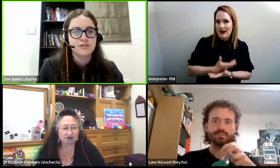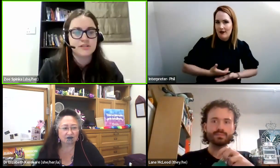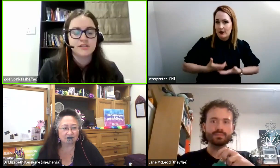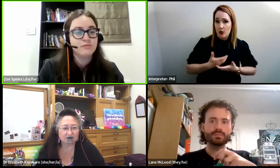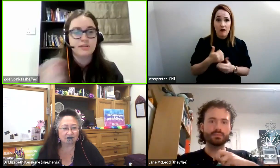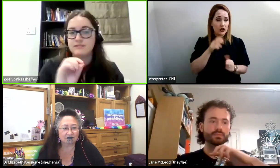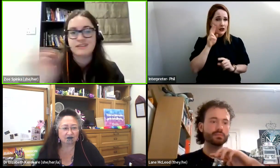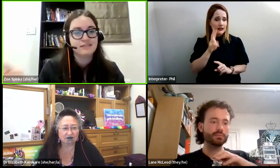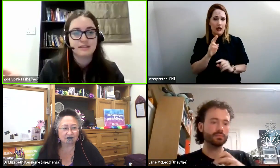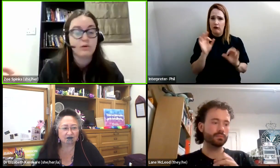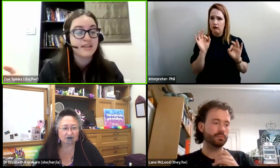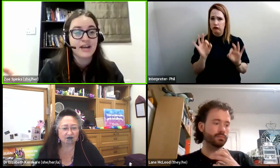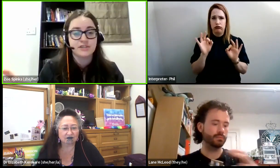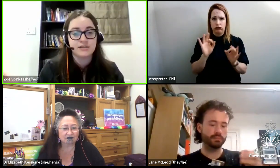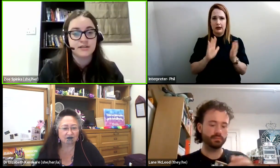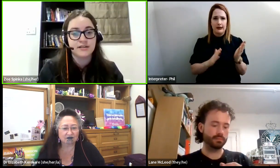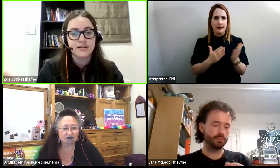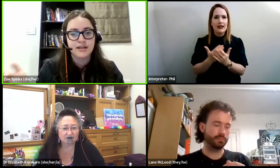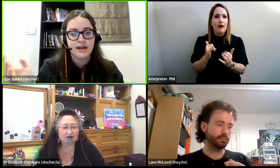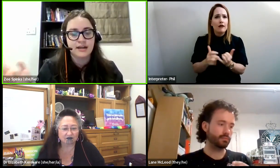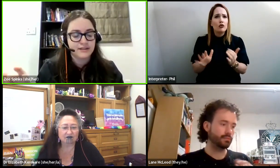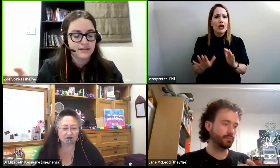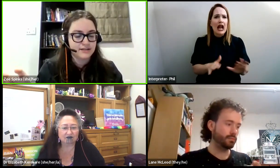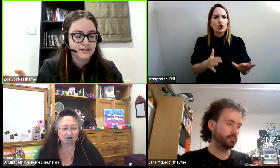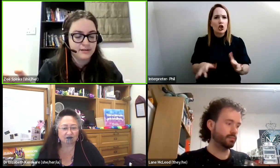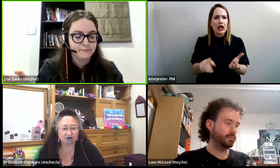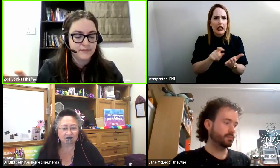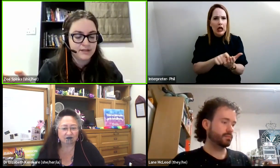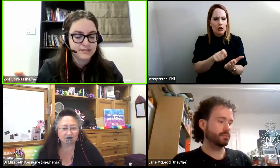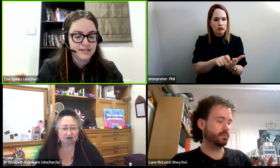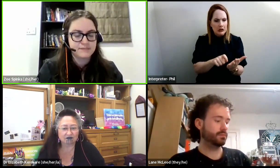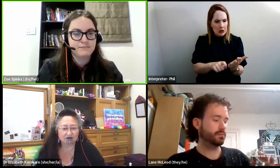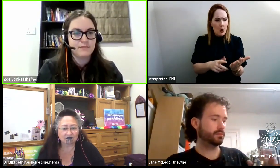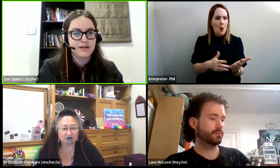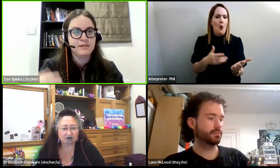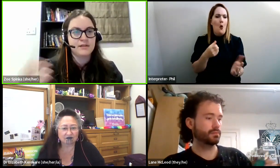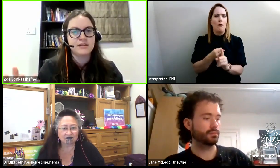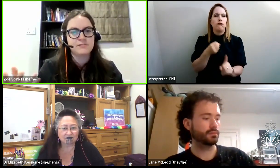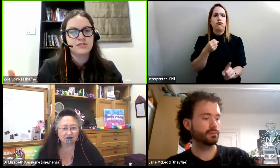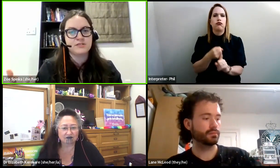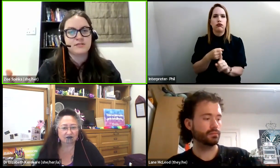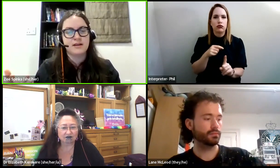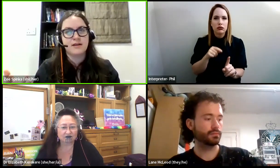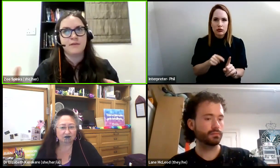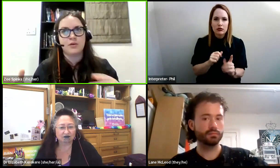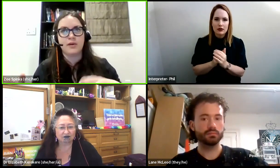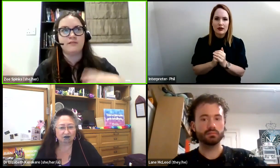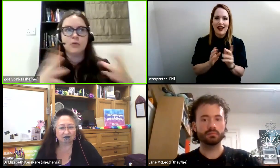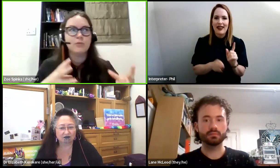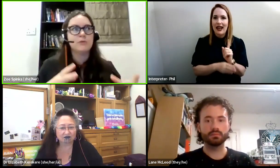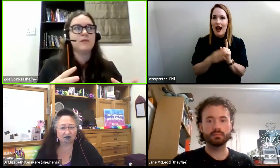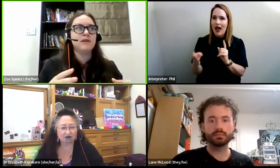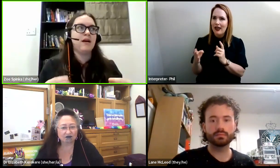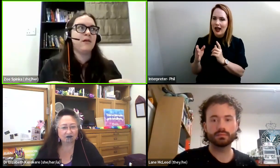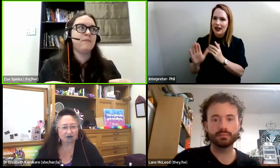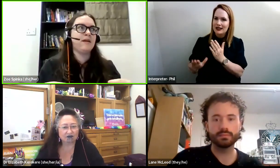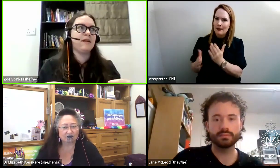great submissions that are really quite casually written. And I think that other submissions are quite